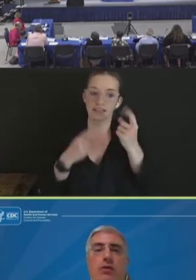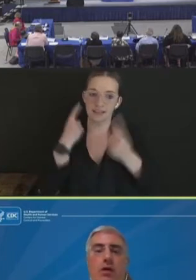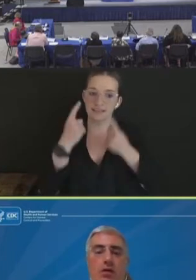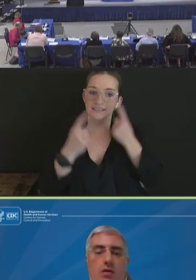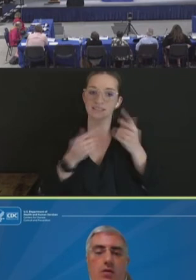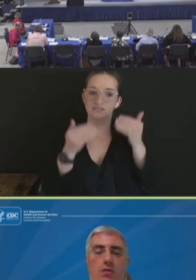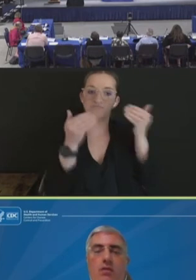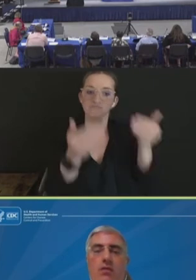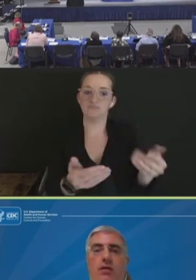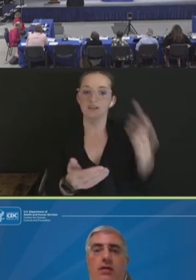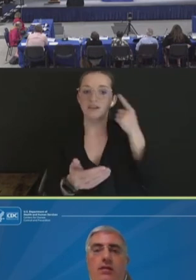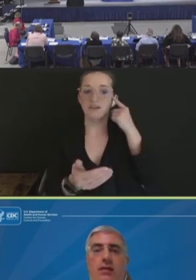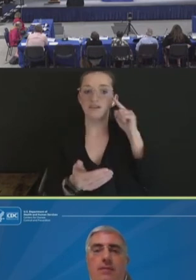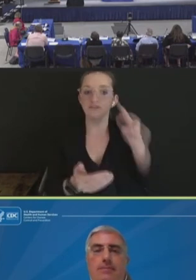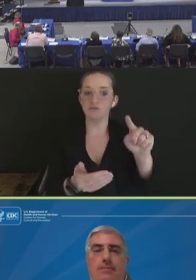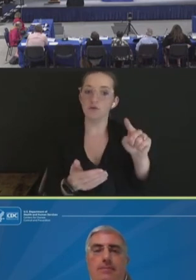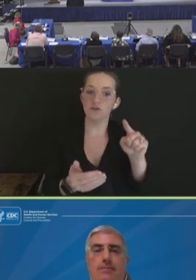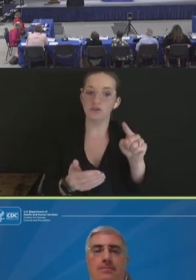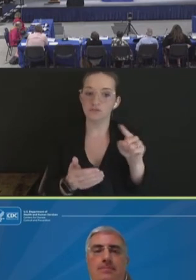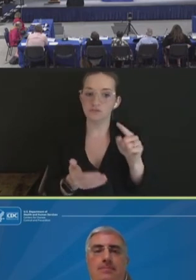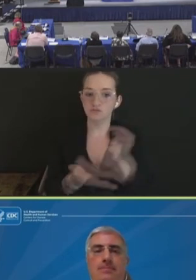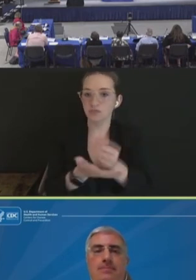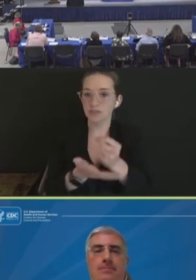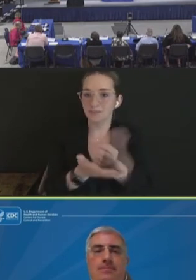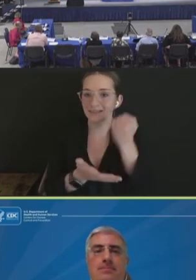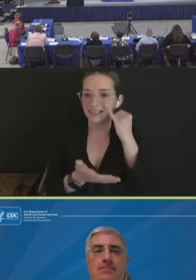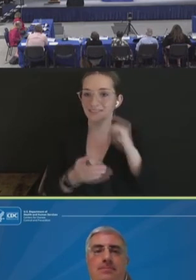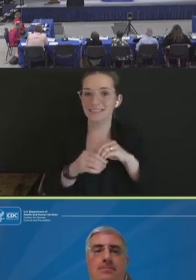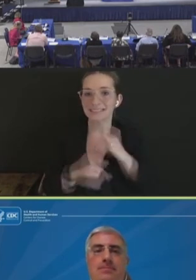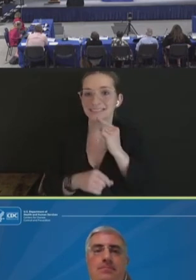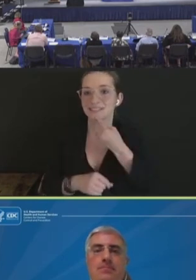treatment. Next slide.